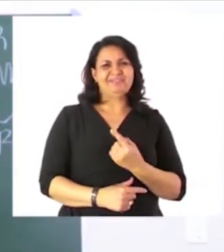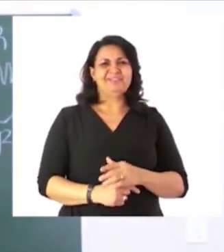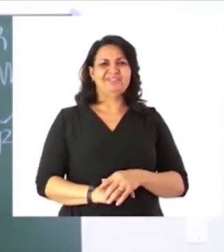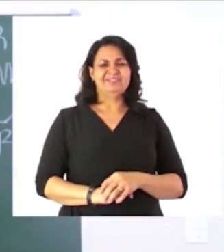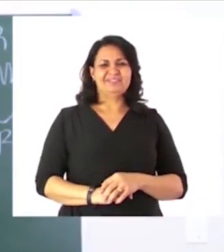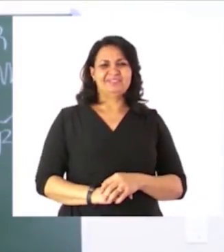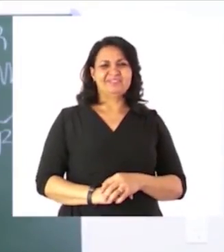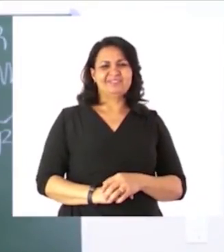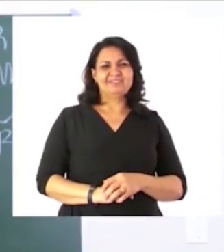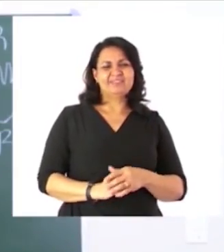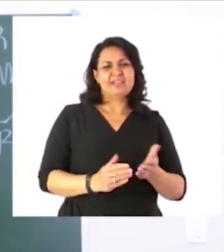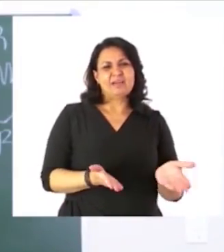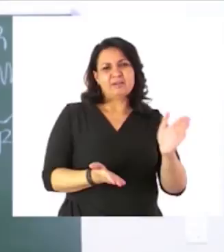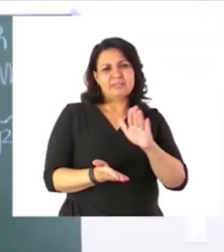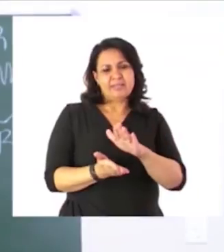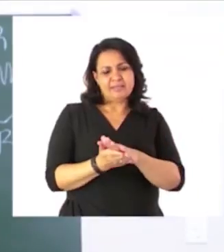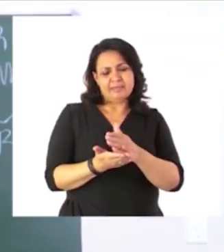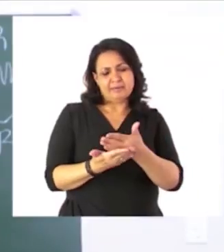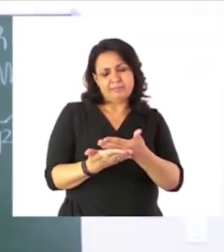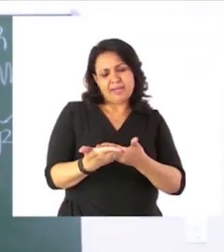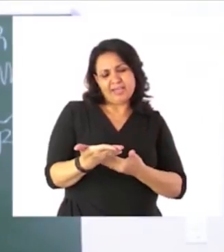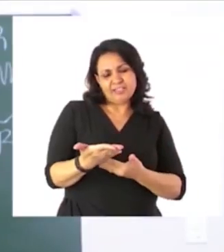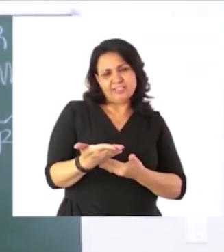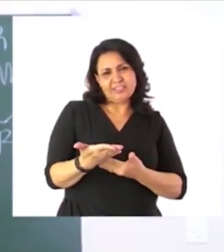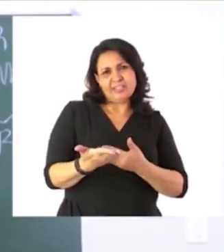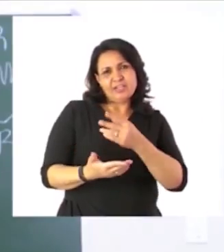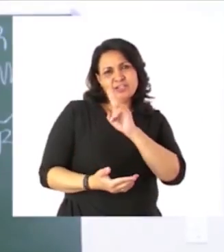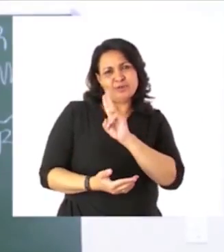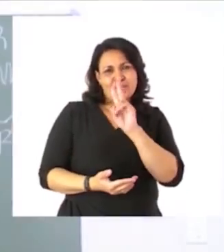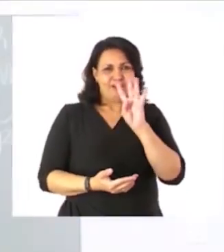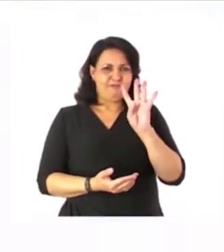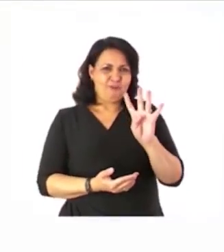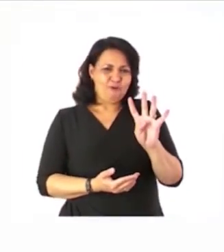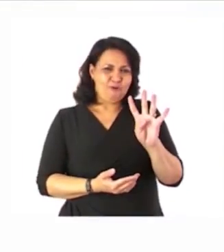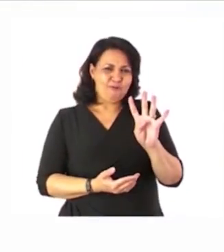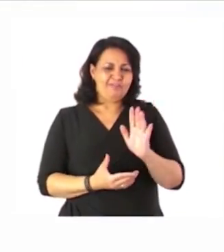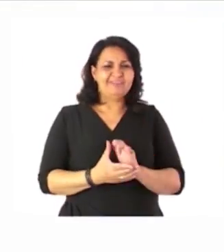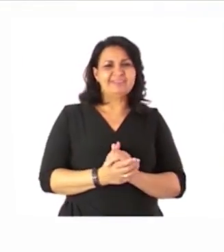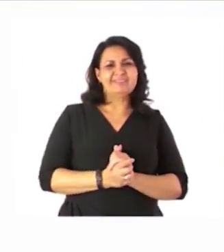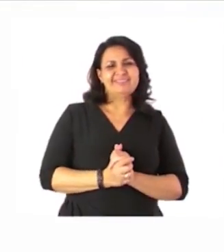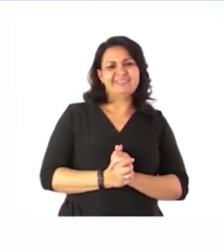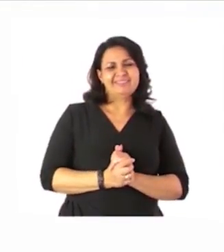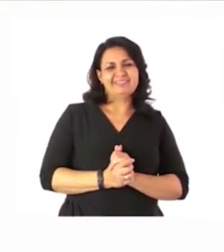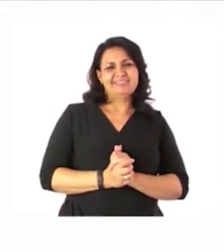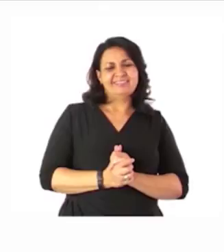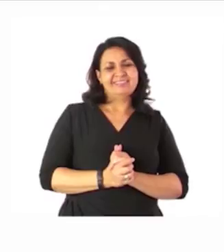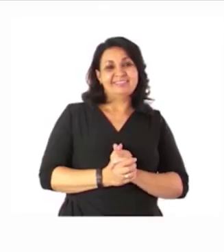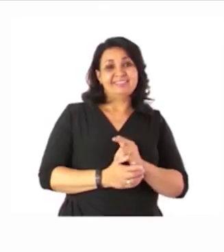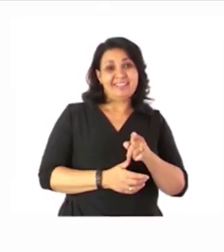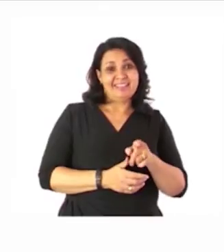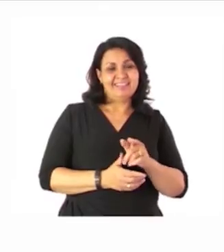turn to page 24 are you there